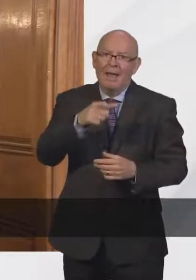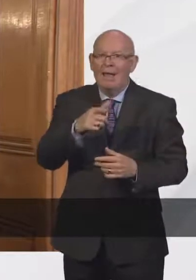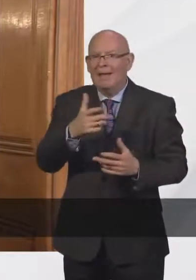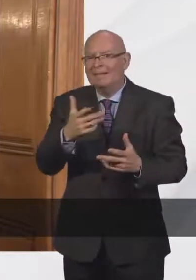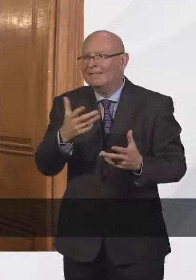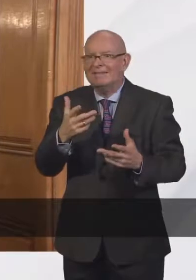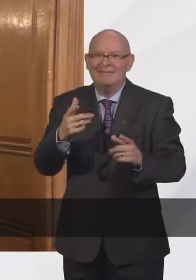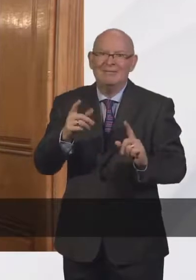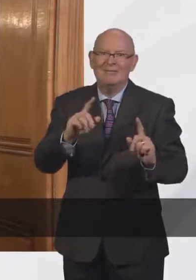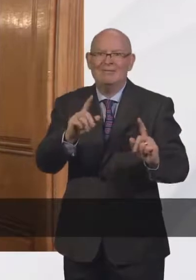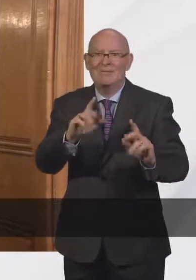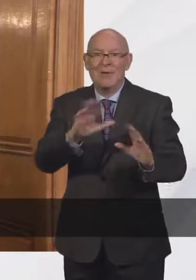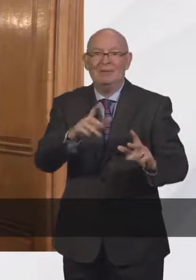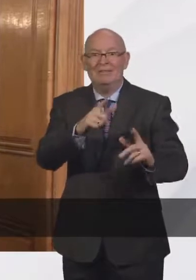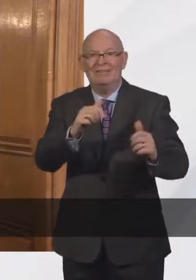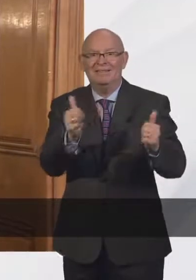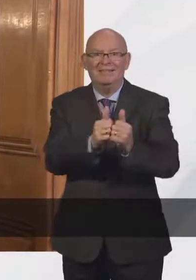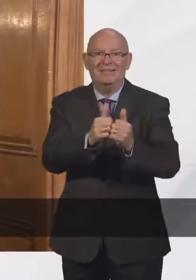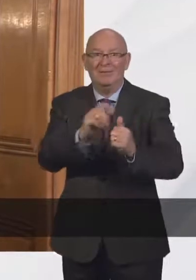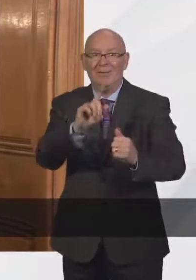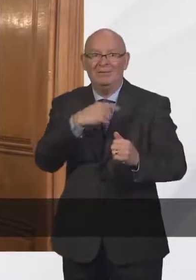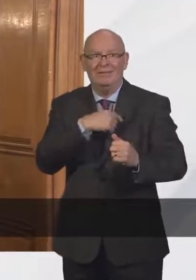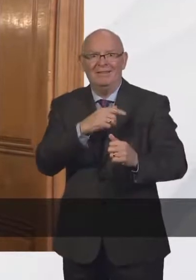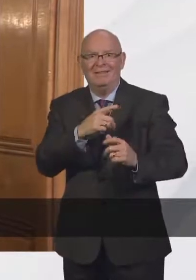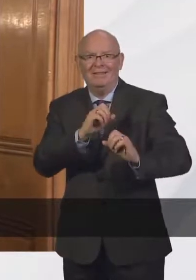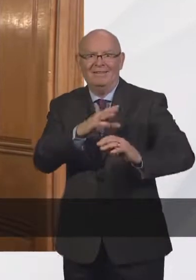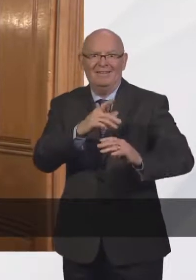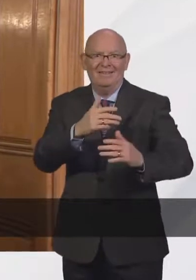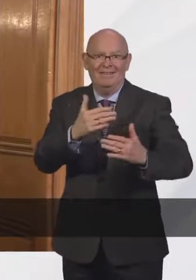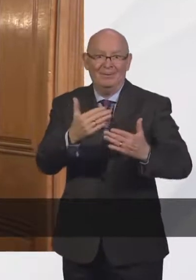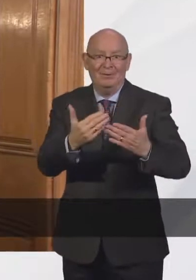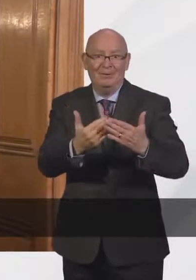time. And I want to see bustle. I want to see activity. But let's be absolutely clear